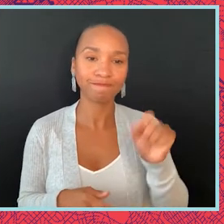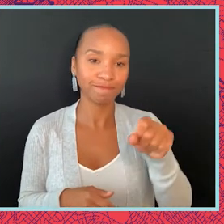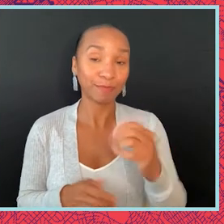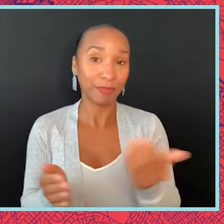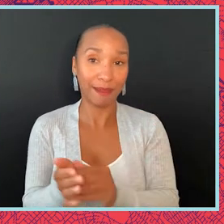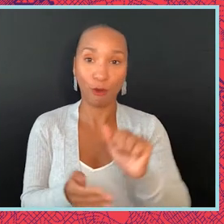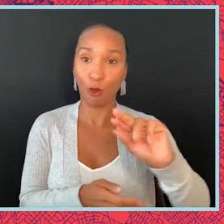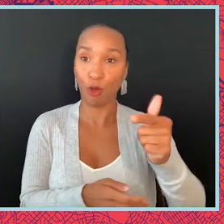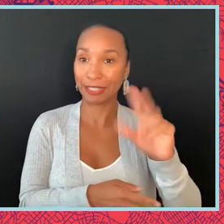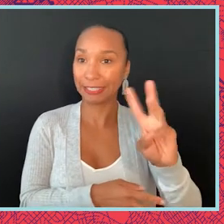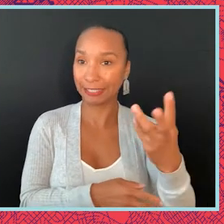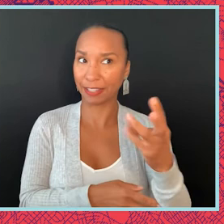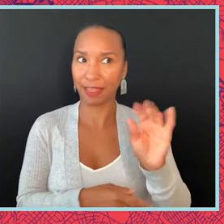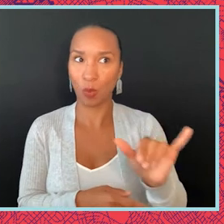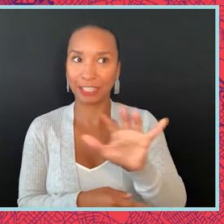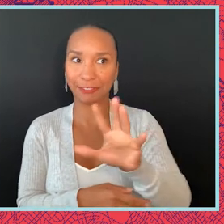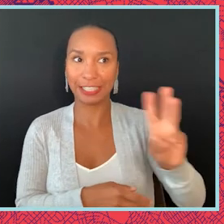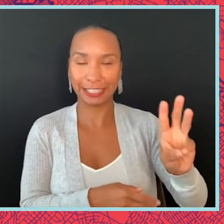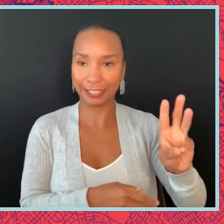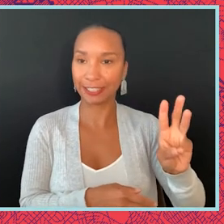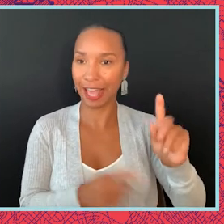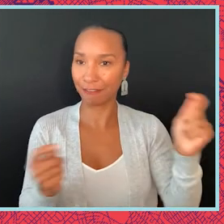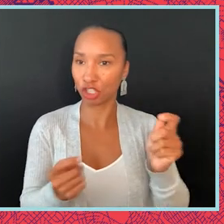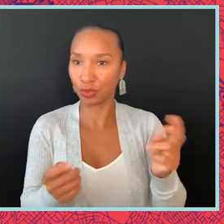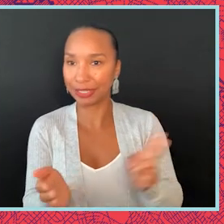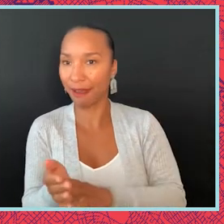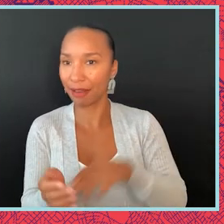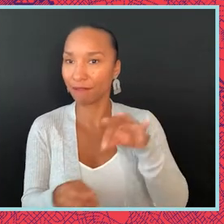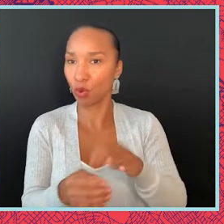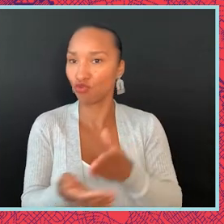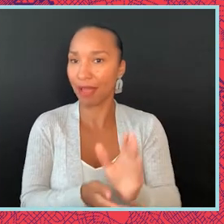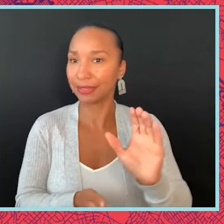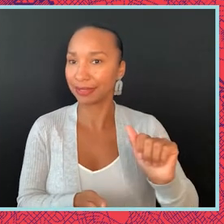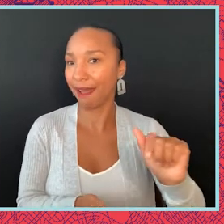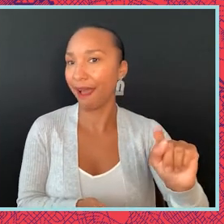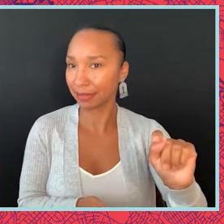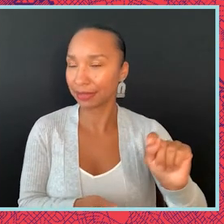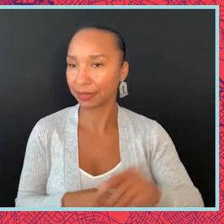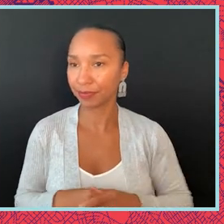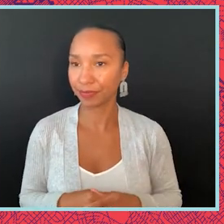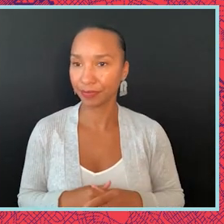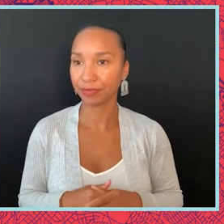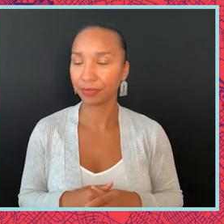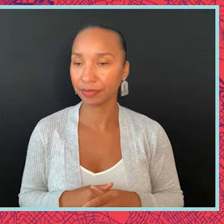Well, I, you know, again, August 6th was the 56th anniversary of the signing of the Voting Rights